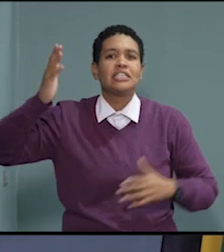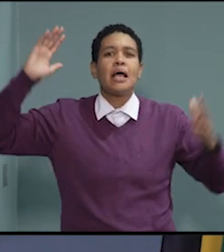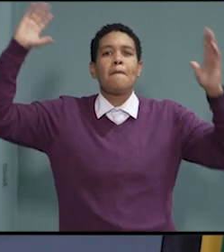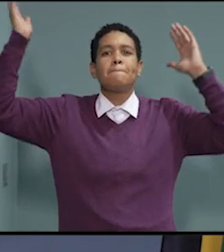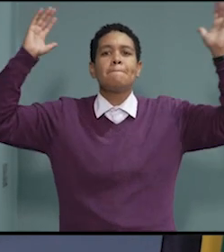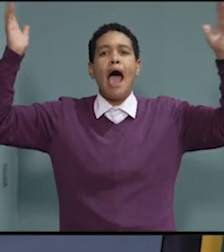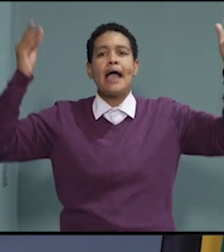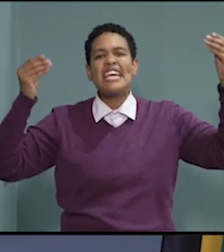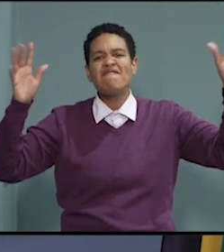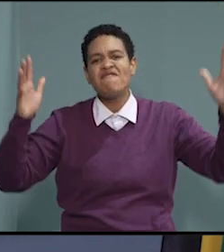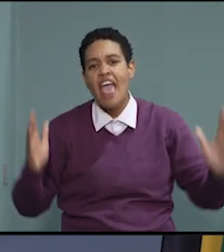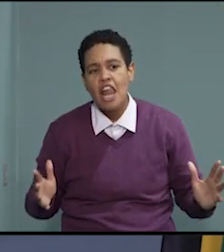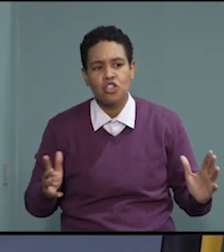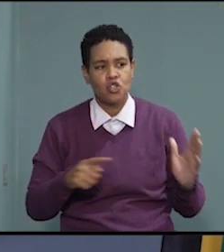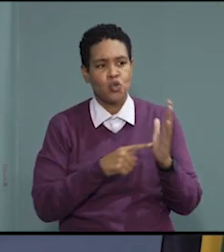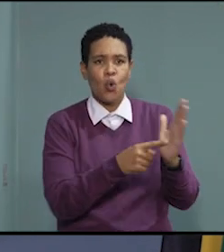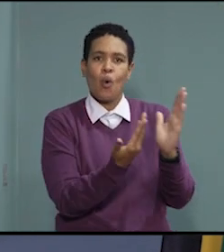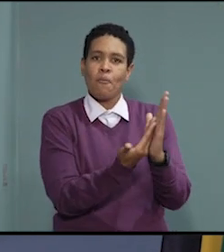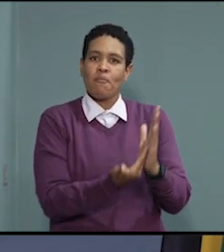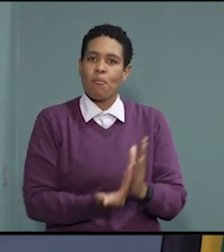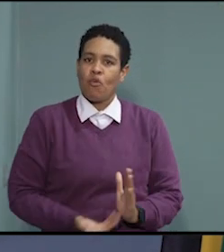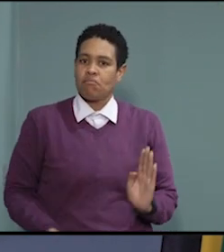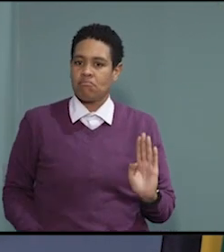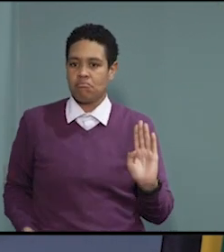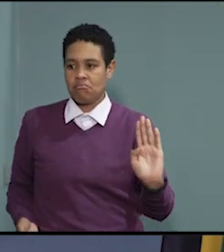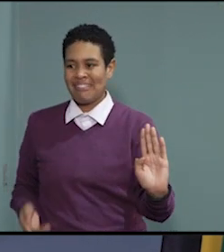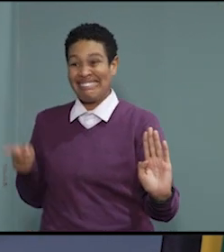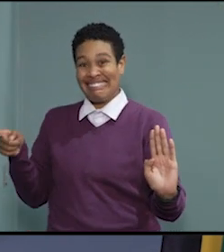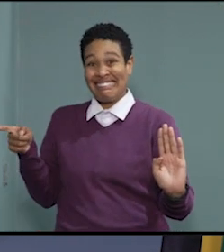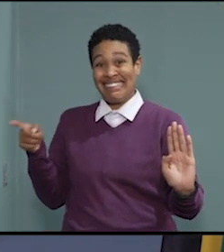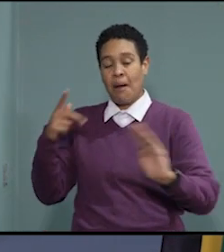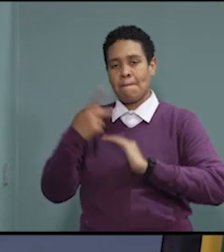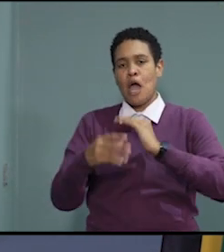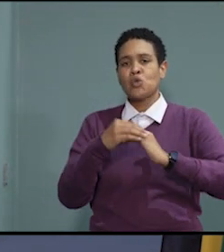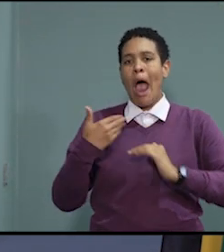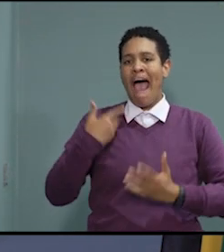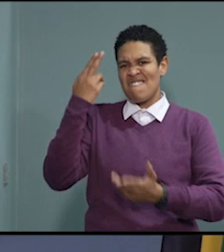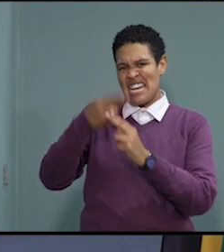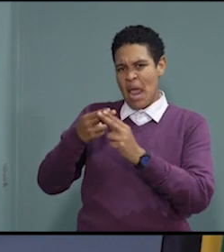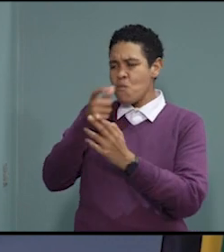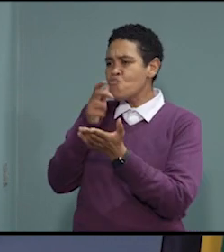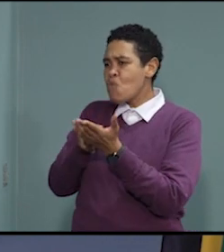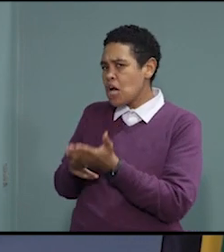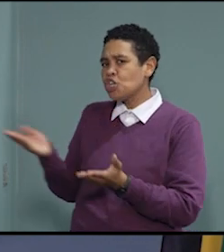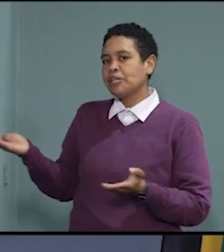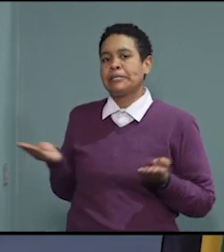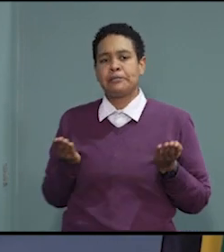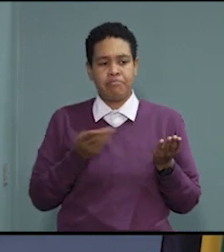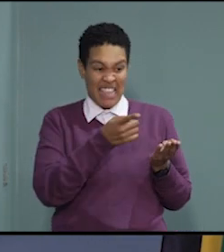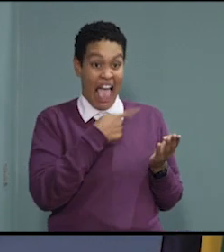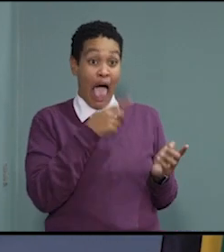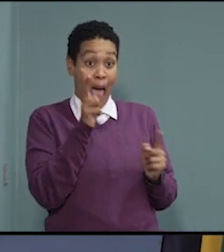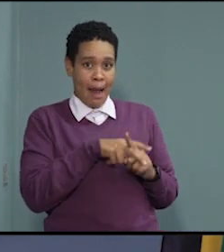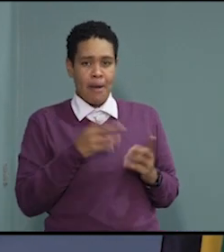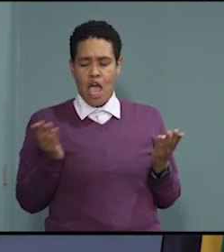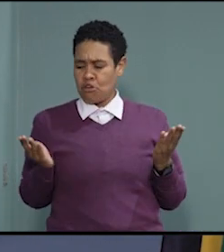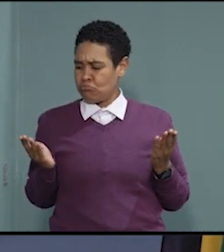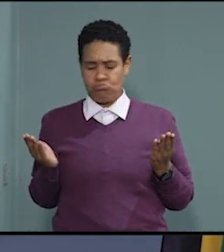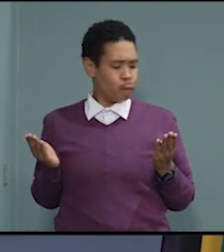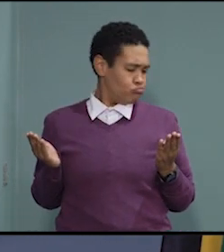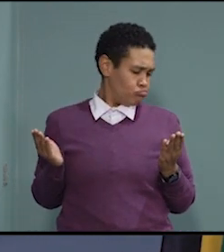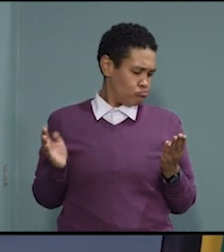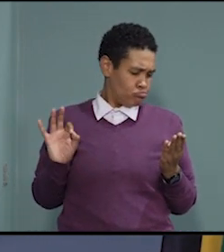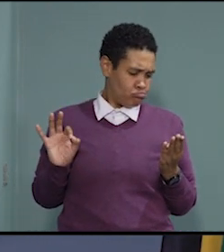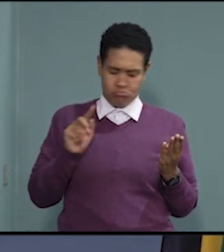vendors and many other occupation groups that are specified on the website and in the brochure. And